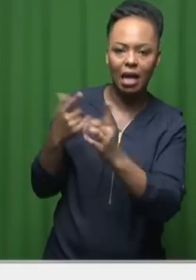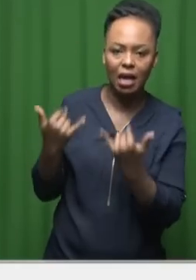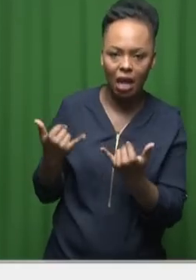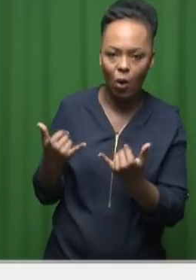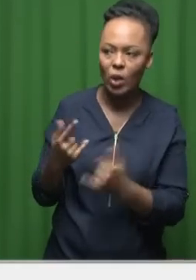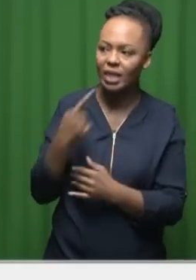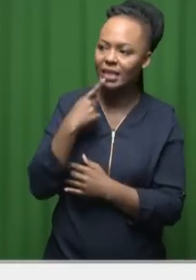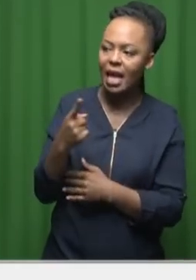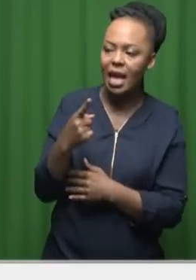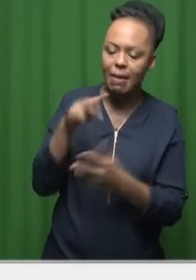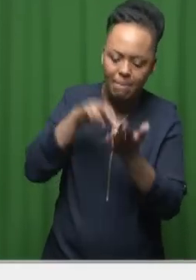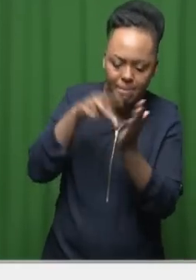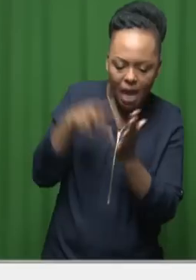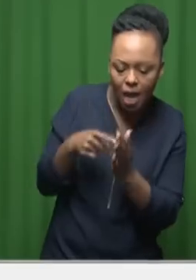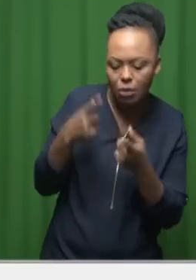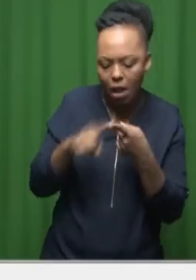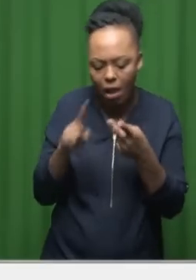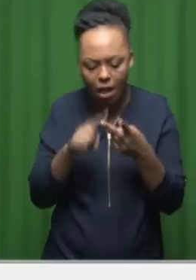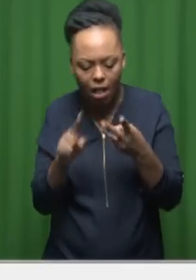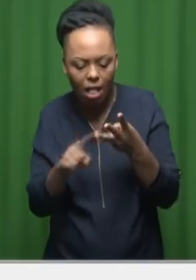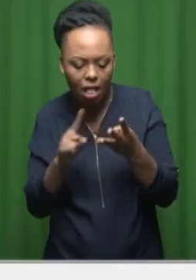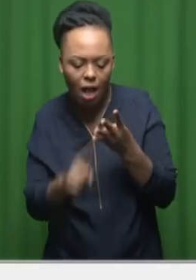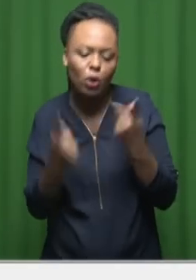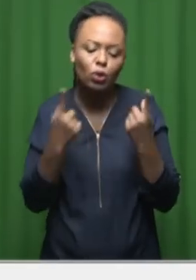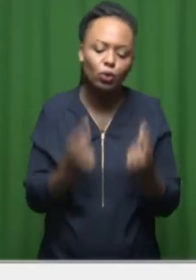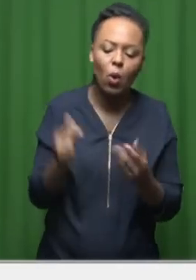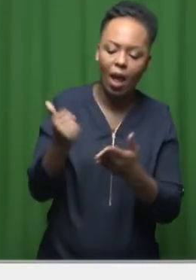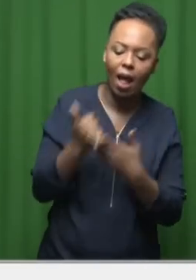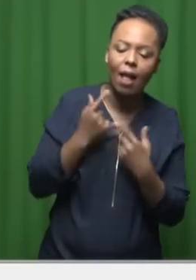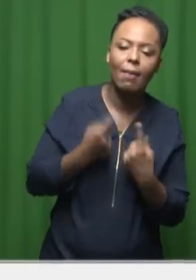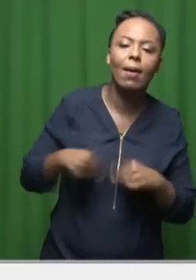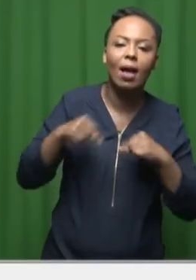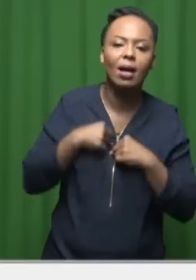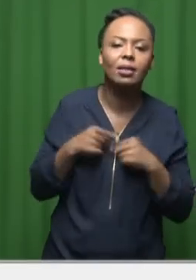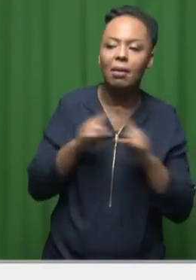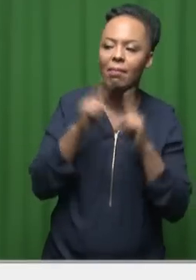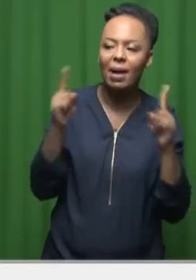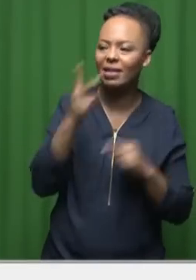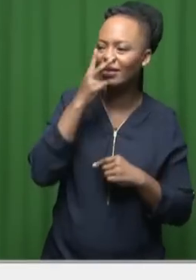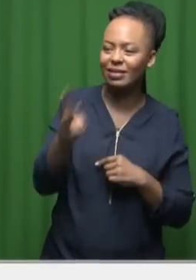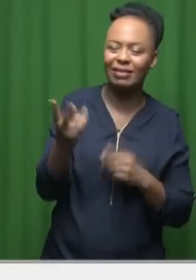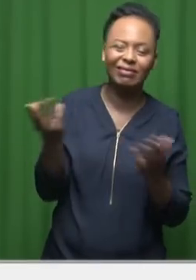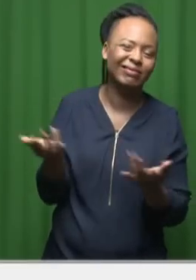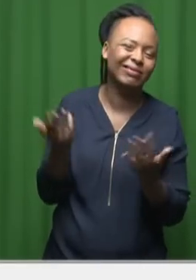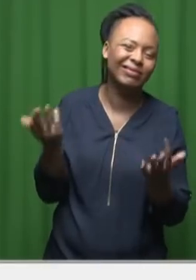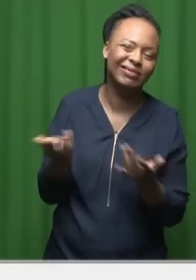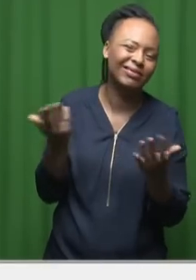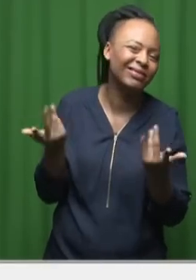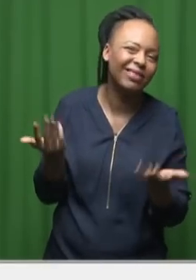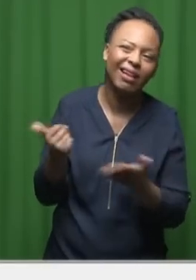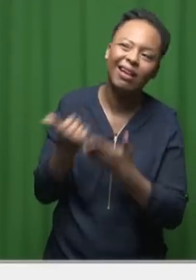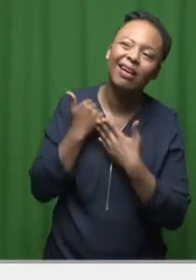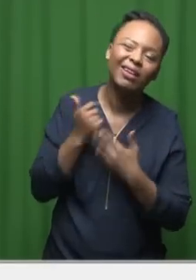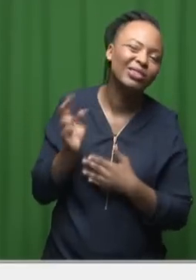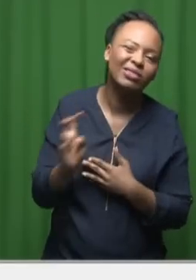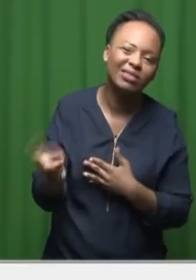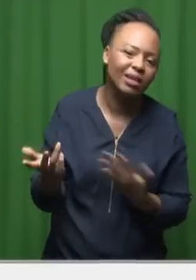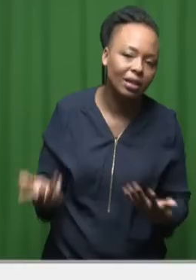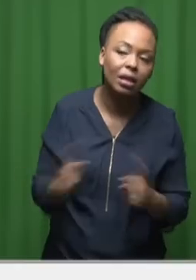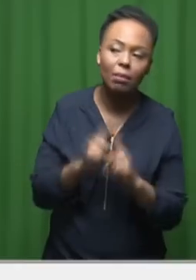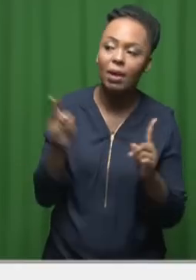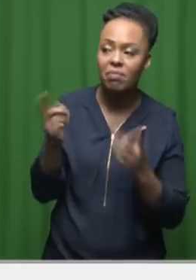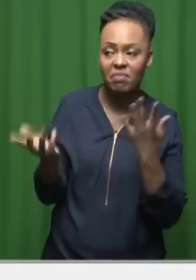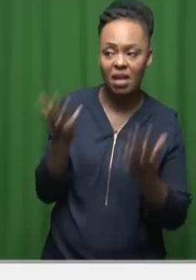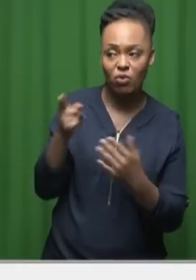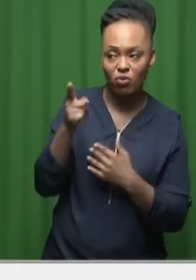of helping us ride the storm, we don't see much at the moment, but you've got some scenarios that you're